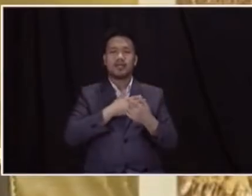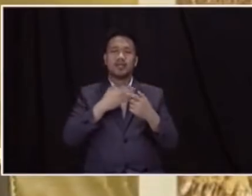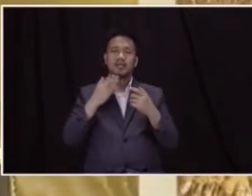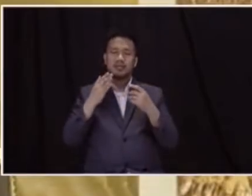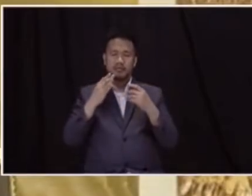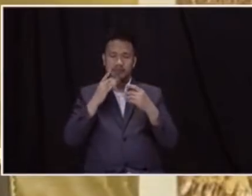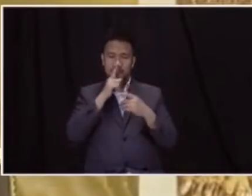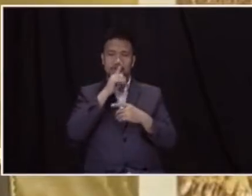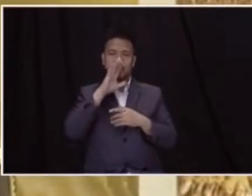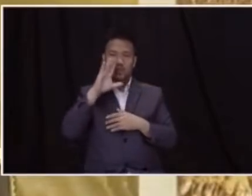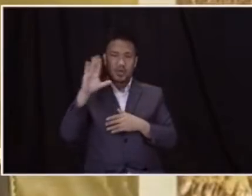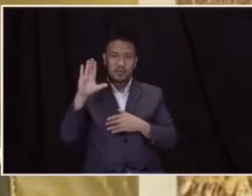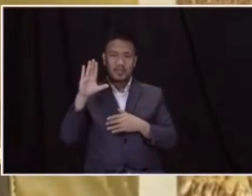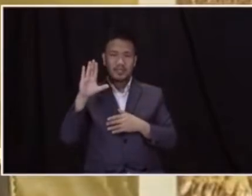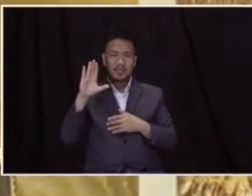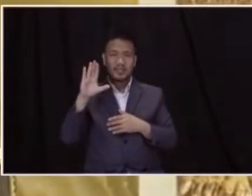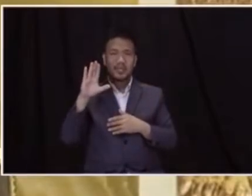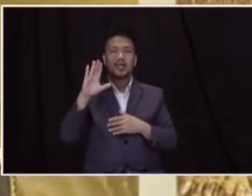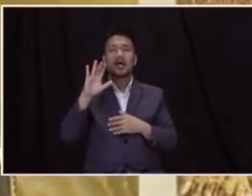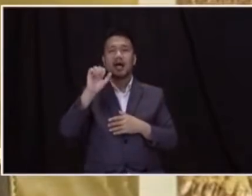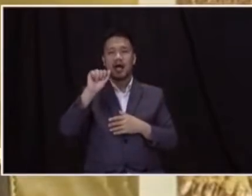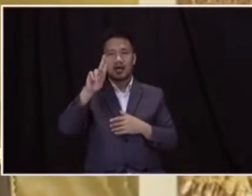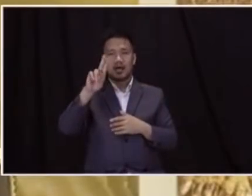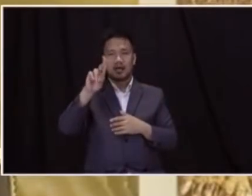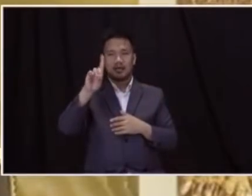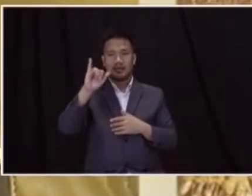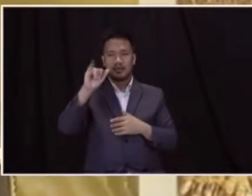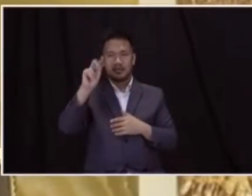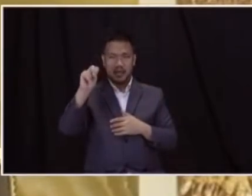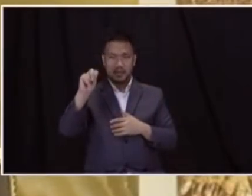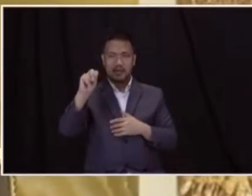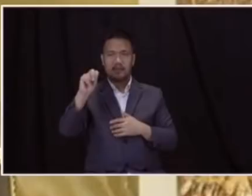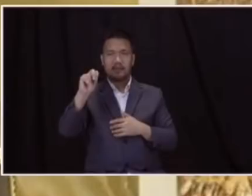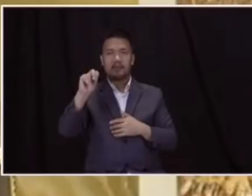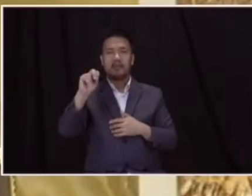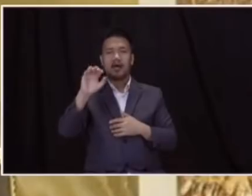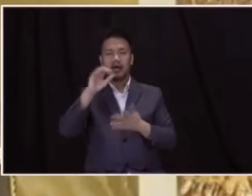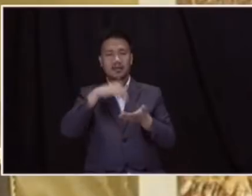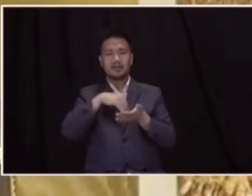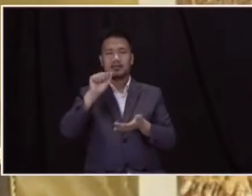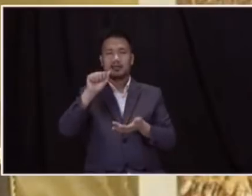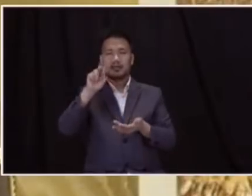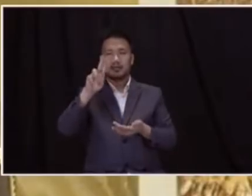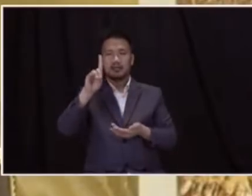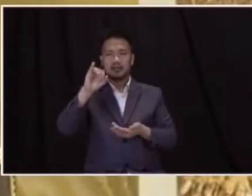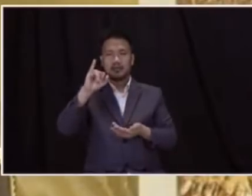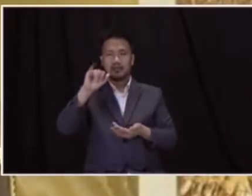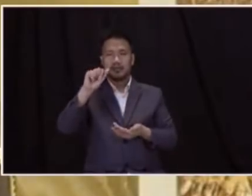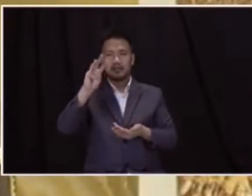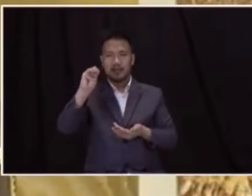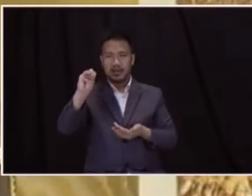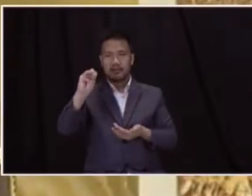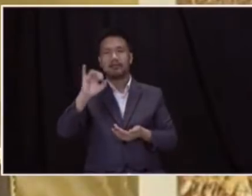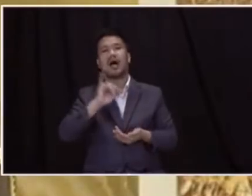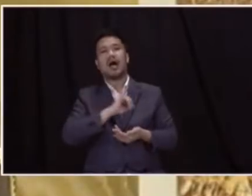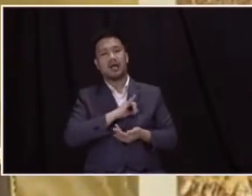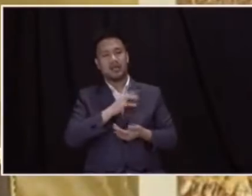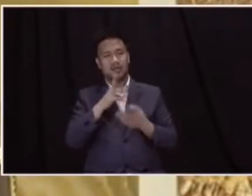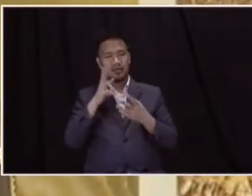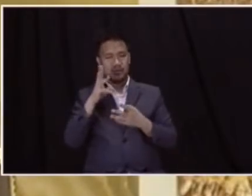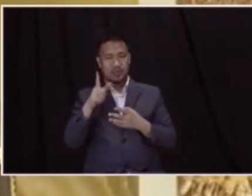motto, Audium, I will listen. My beloved brothers and sisters in